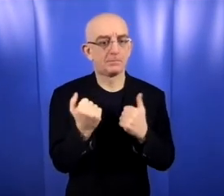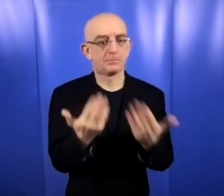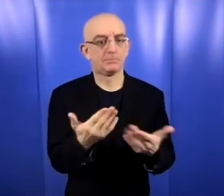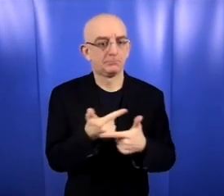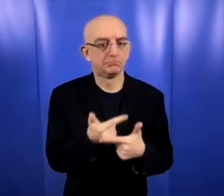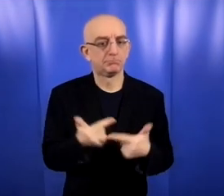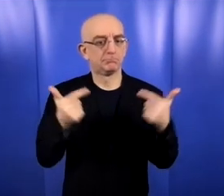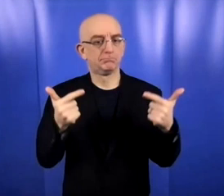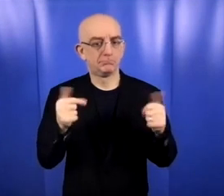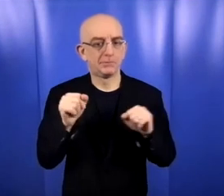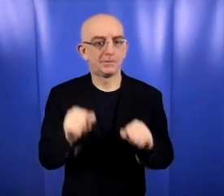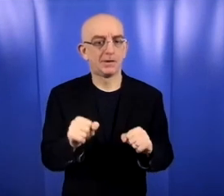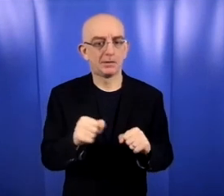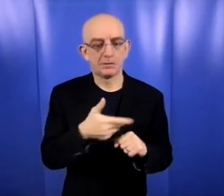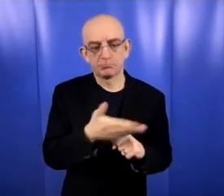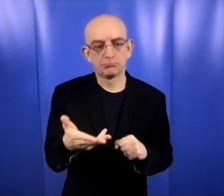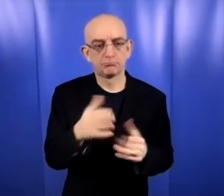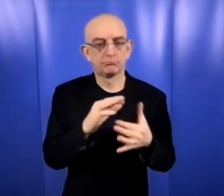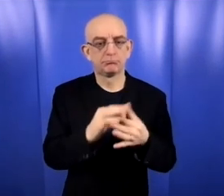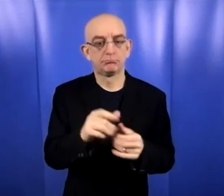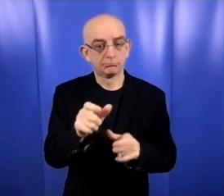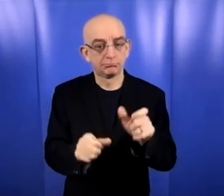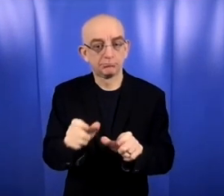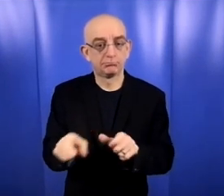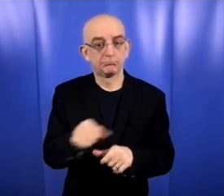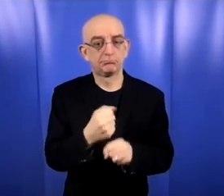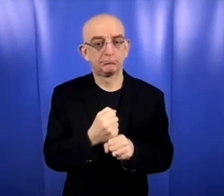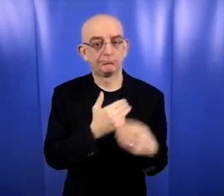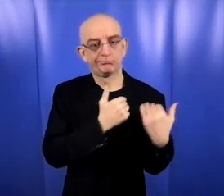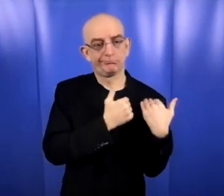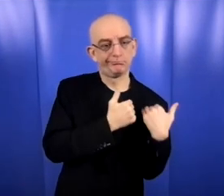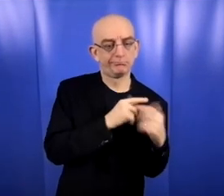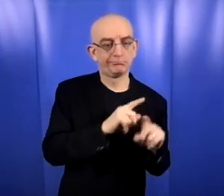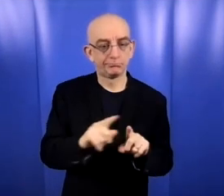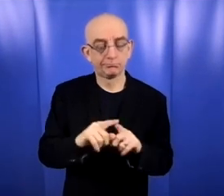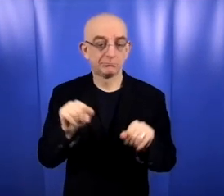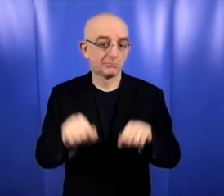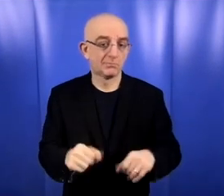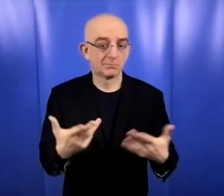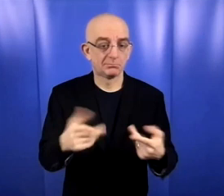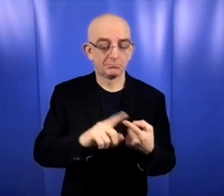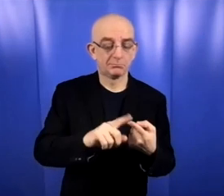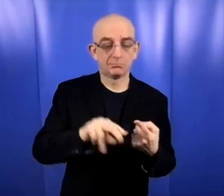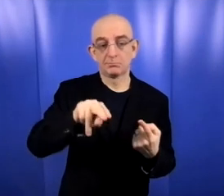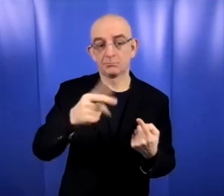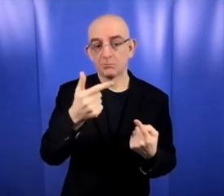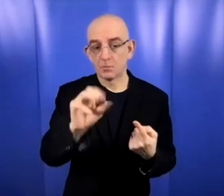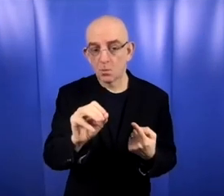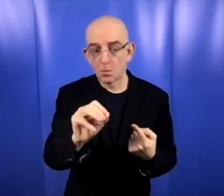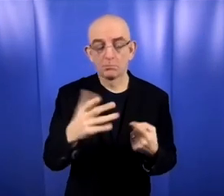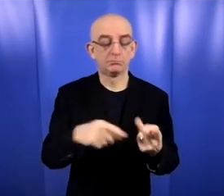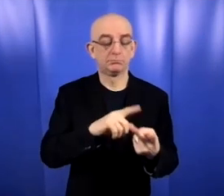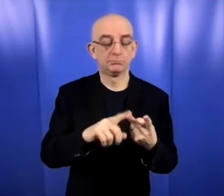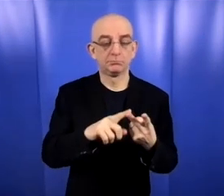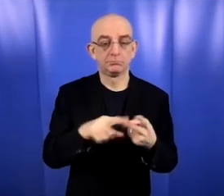faith communities, to build schools in the region, so in this area where the people are